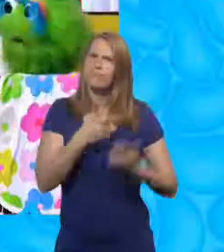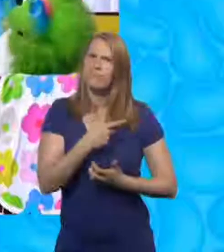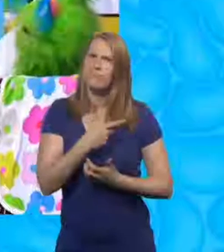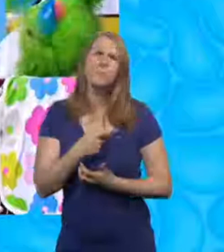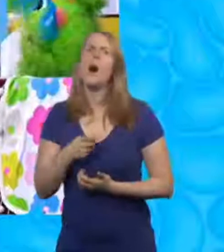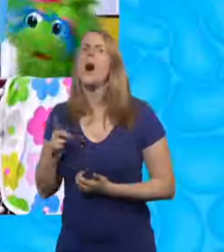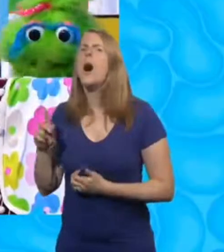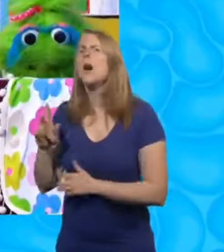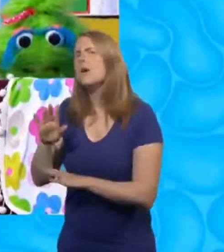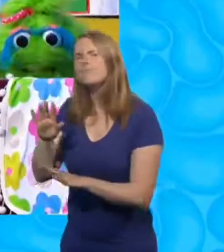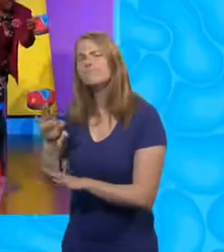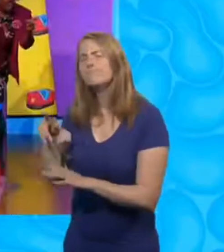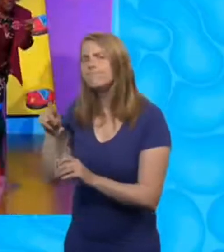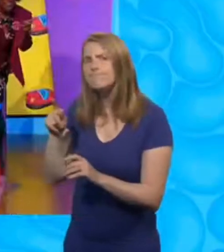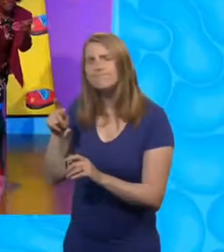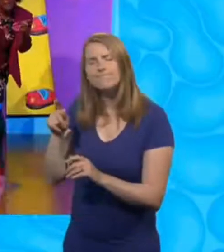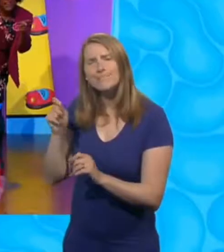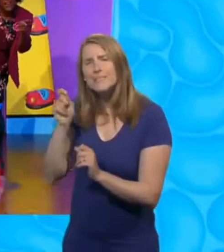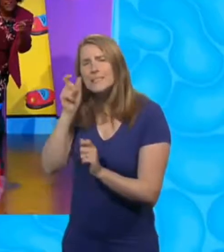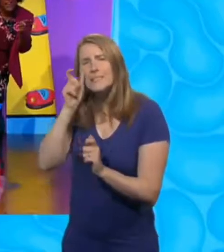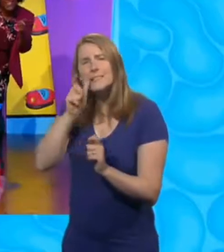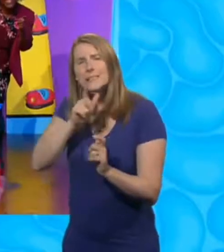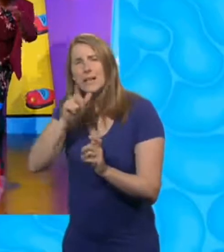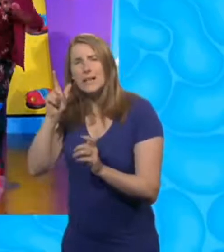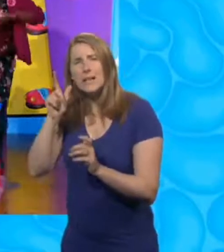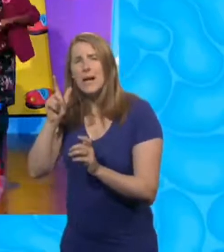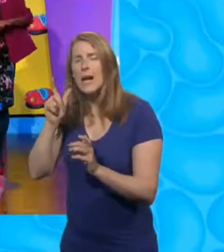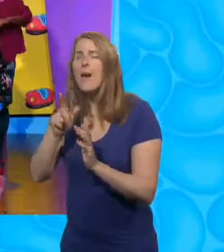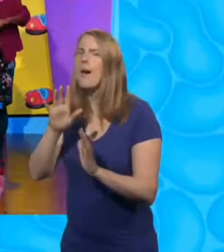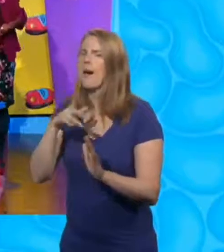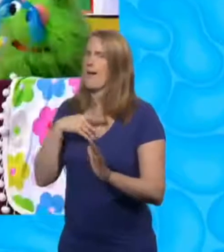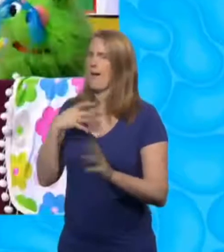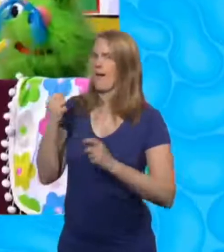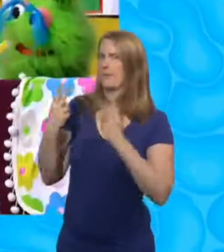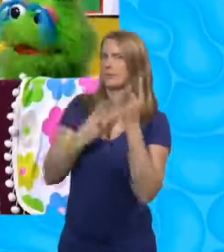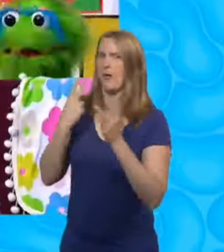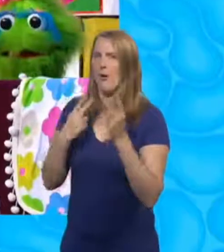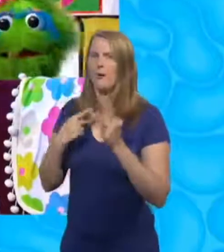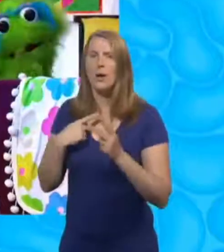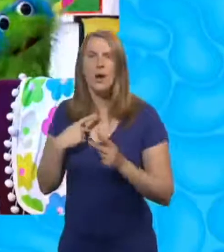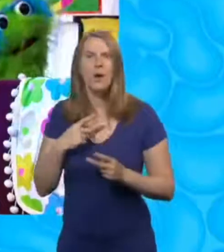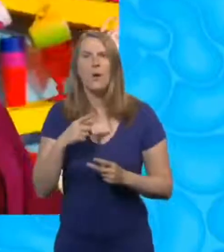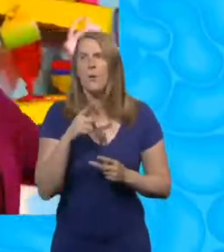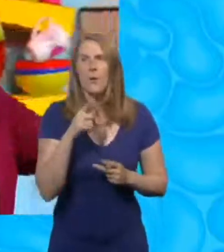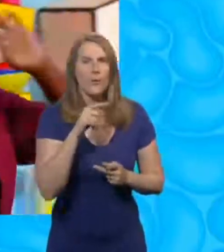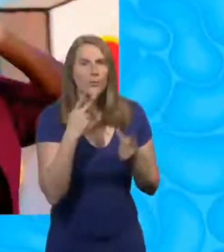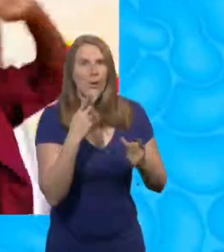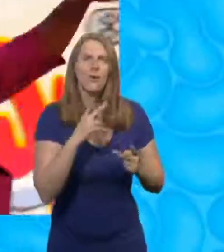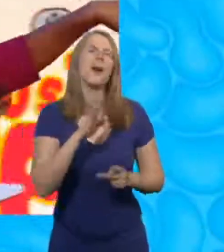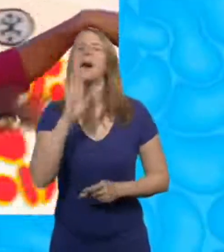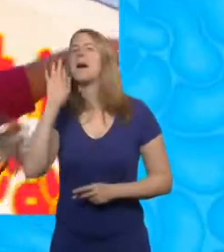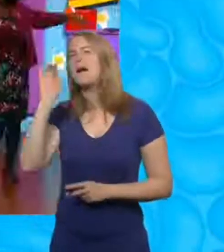late, I feel a song coming on. How about one of your lullabies?